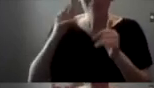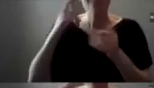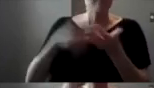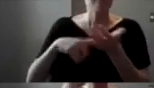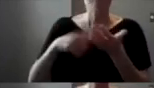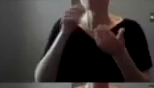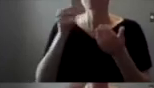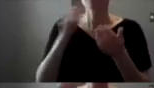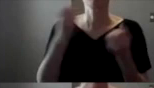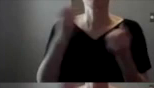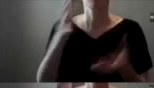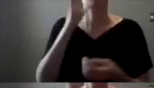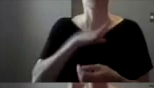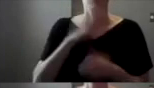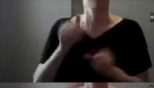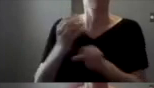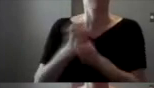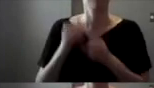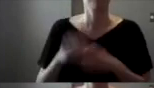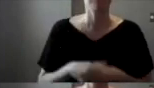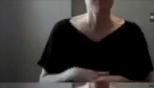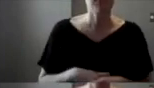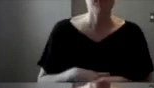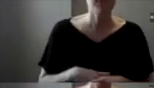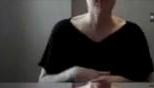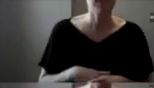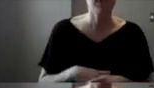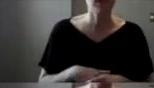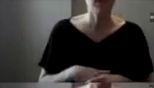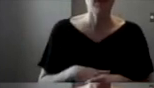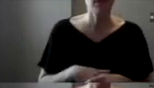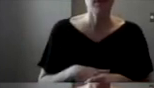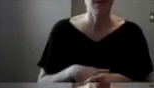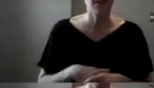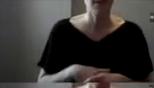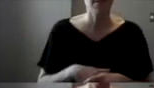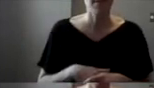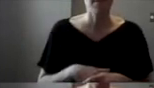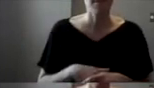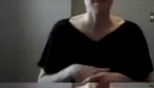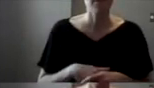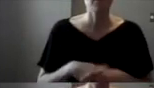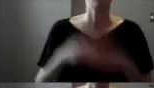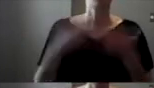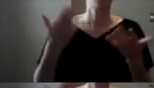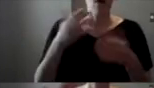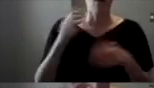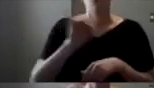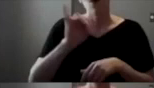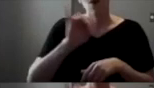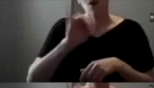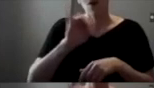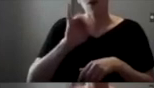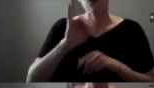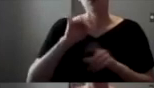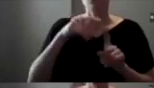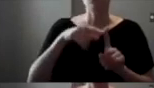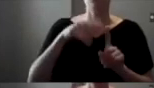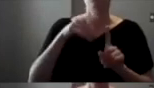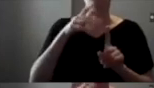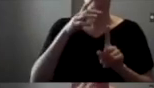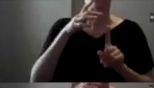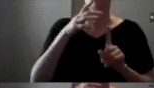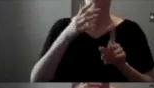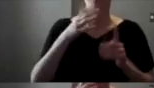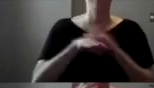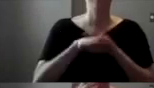of also pointing out that access to services, IUD, and of course, generally modern contraception, still